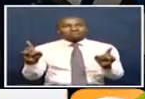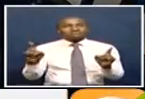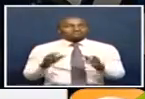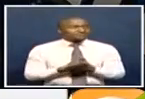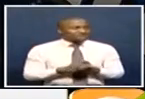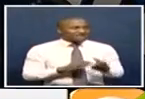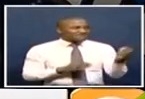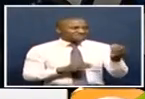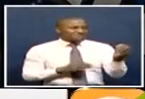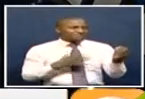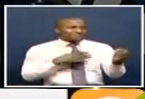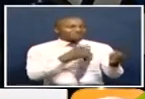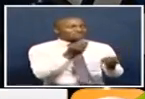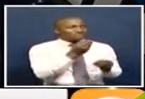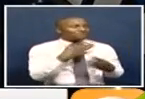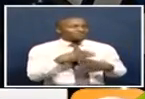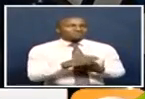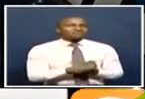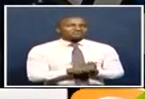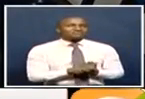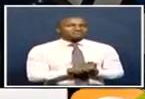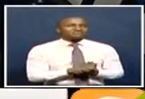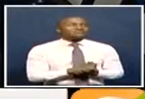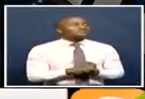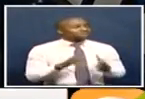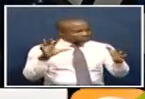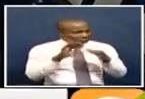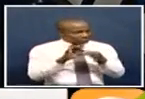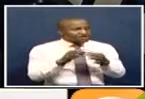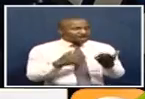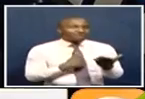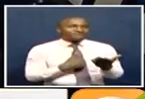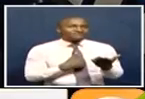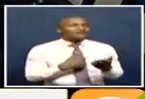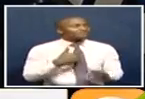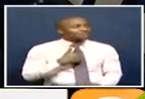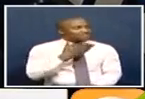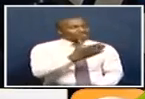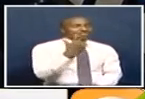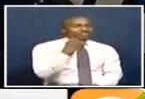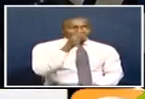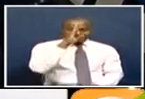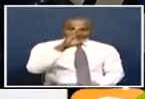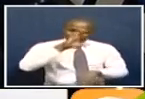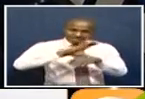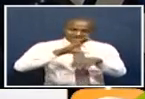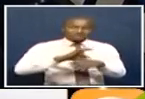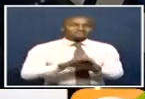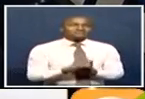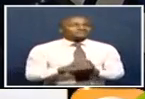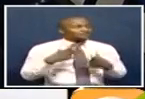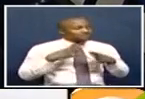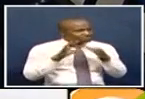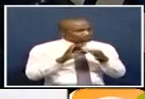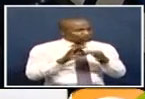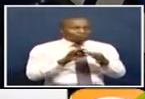people. Huh? Those are very few people. Busia, Bungoma. Ah, no, they are united. I was there the other Sunday in the church. Mm. Yeah, people are united. I was